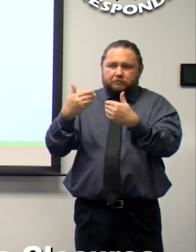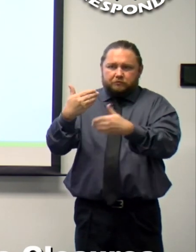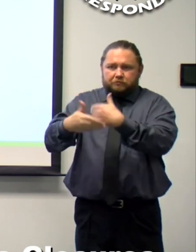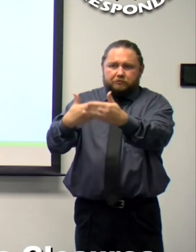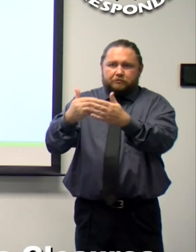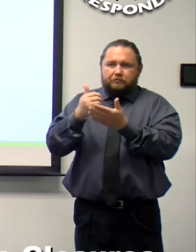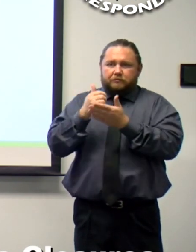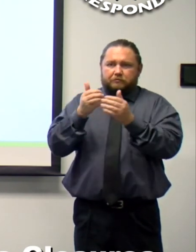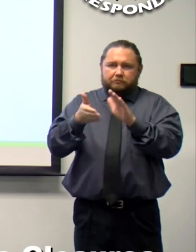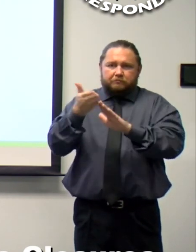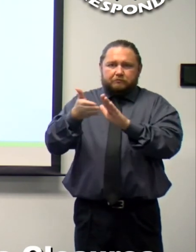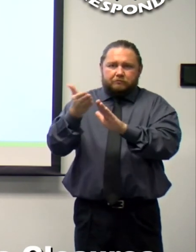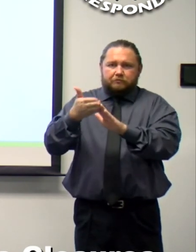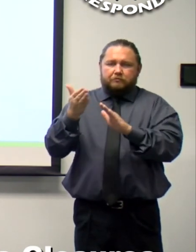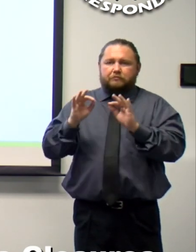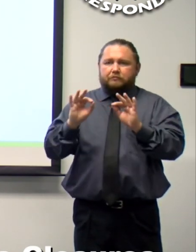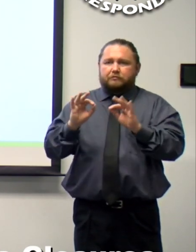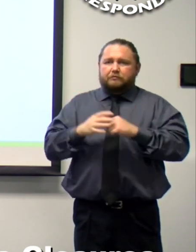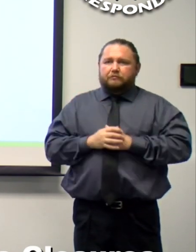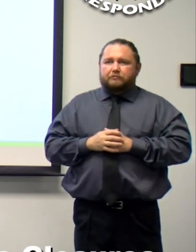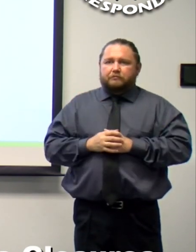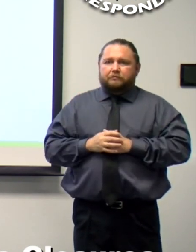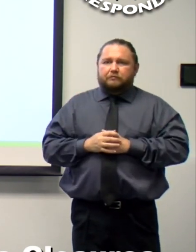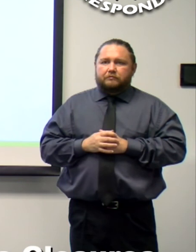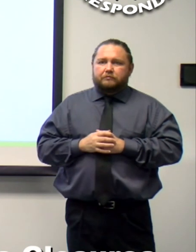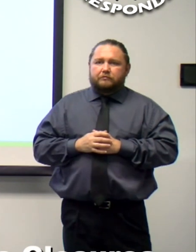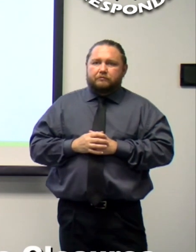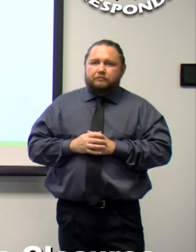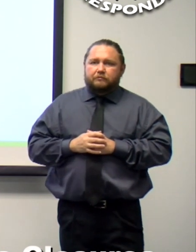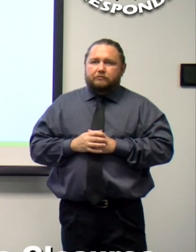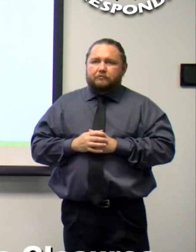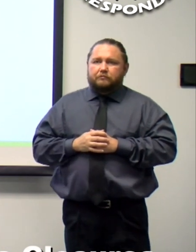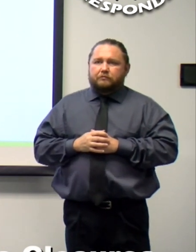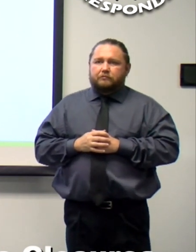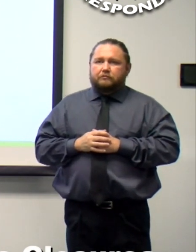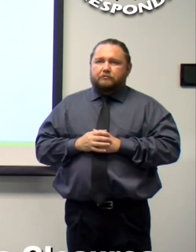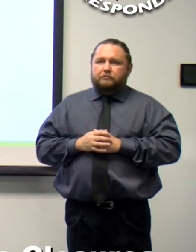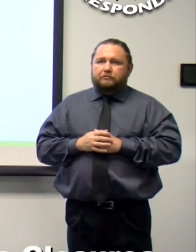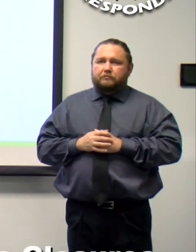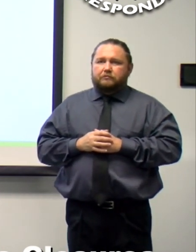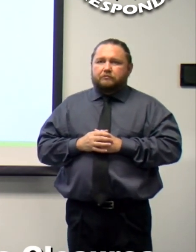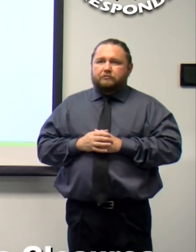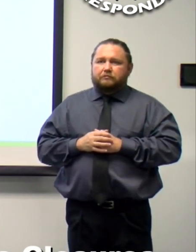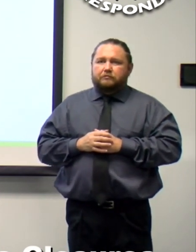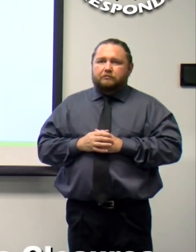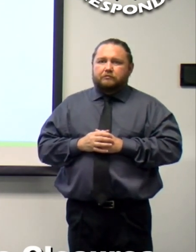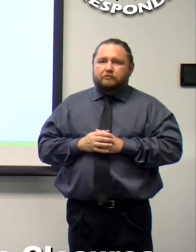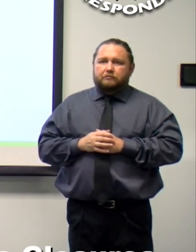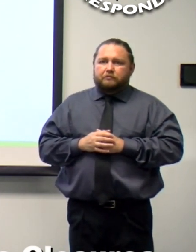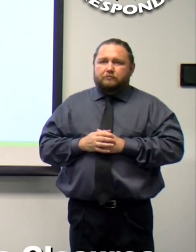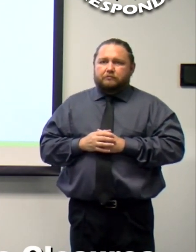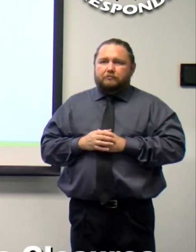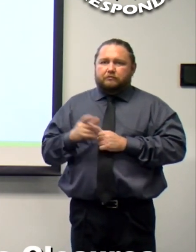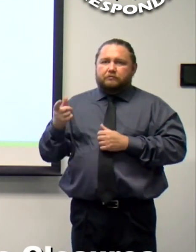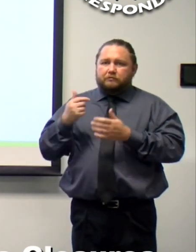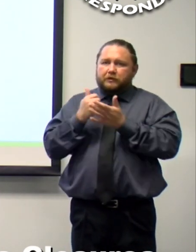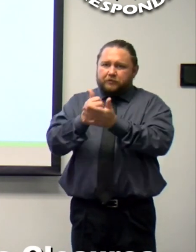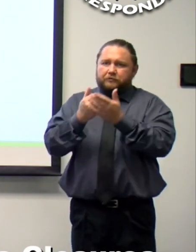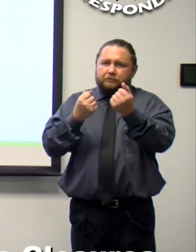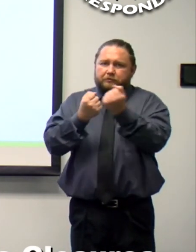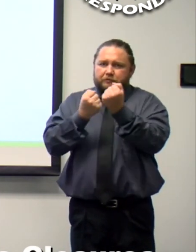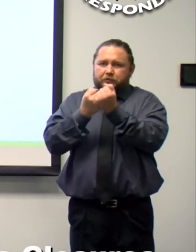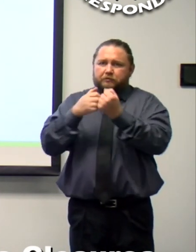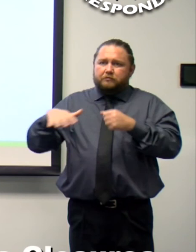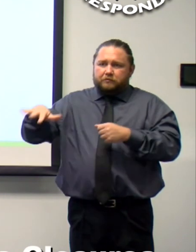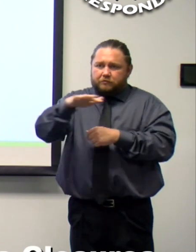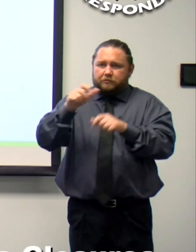protect the people of the city, but also to help our businesses, particularly our small businesses,